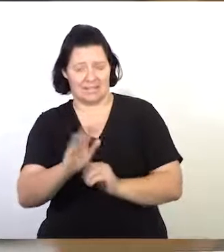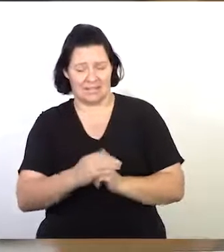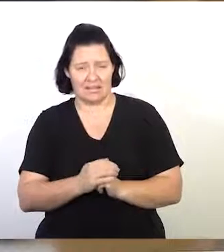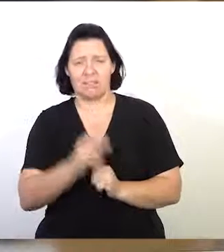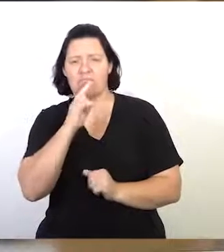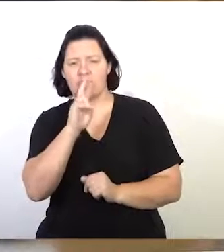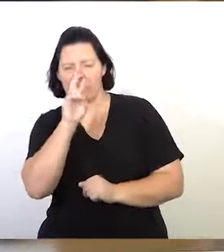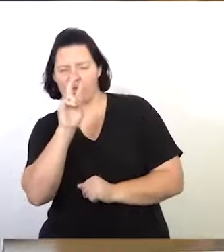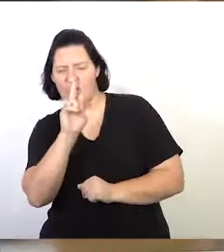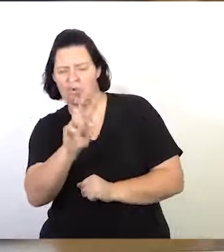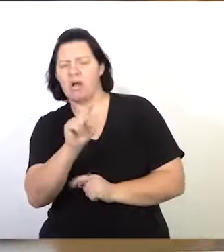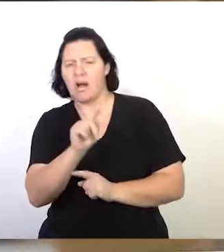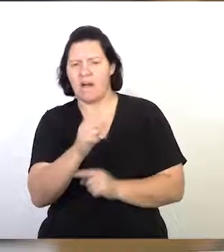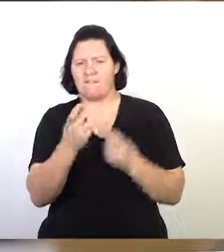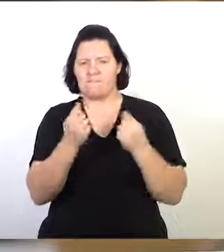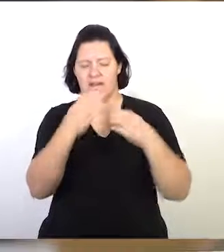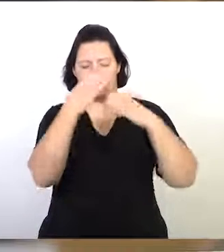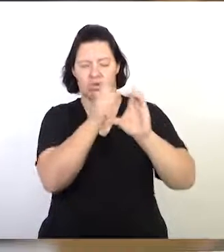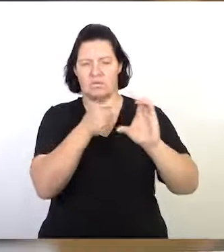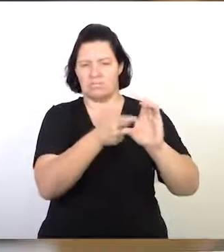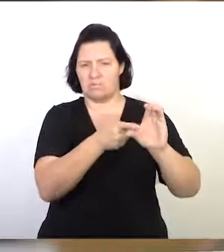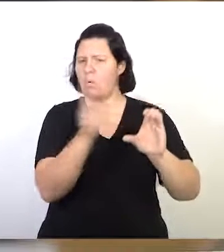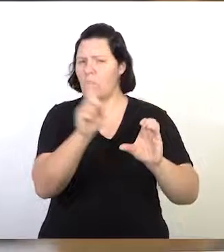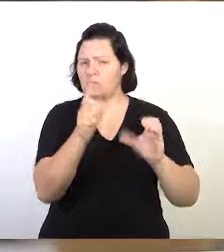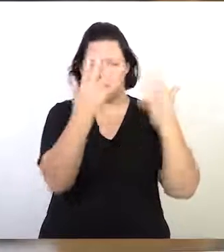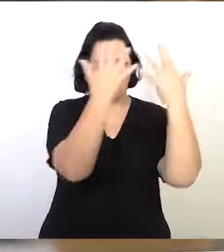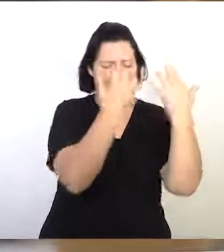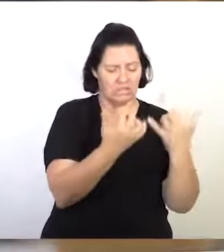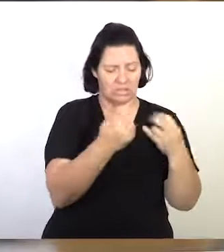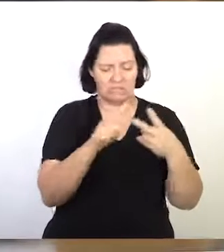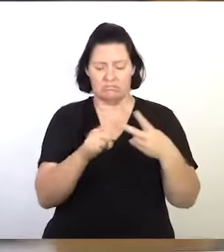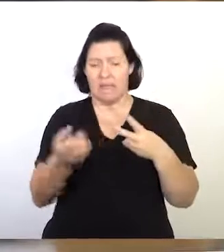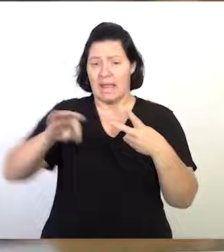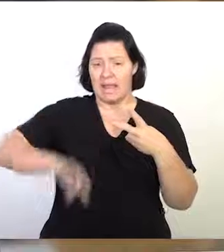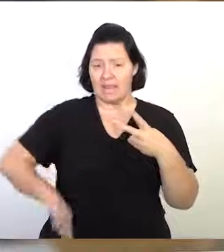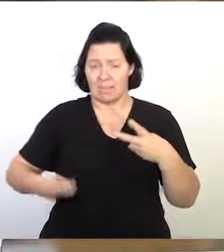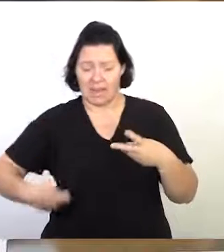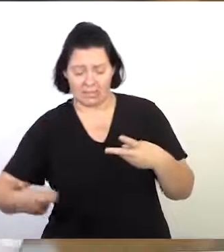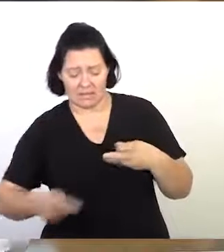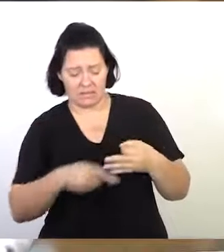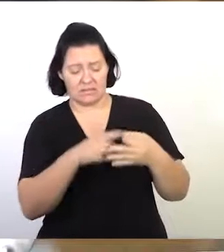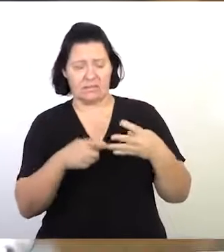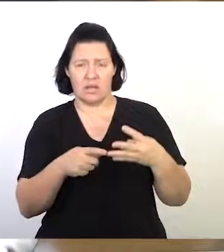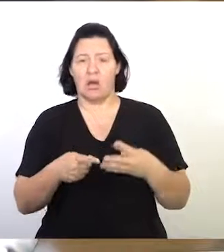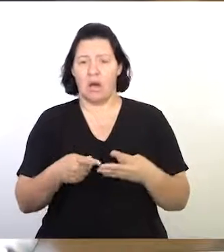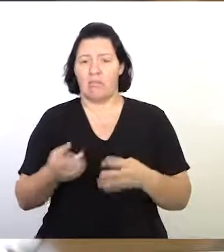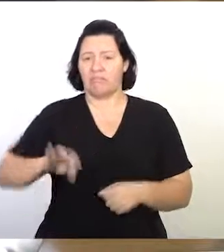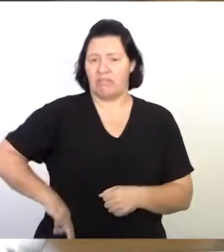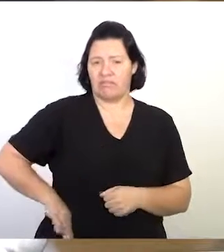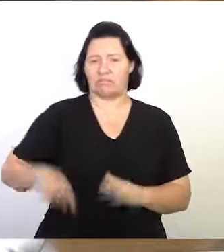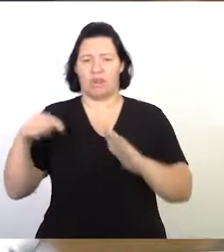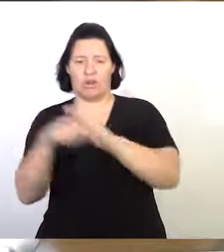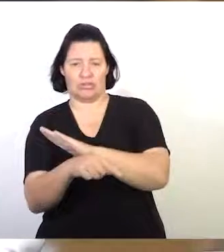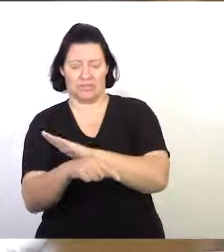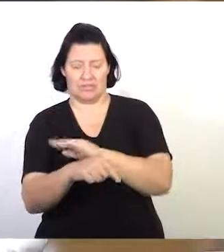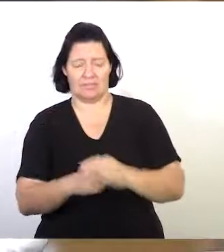the topic of finance and more specifically on budgets, income and expenditure statements, as well as profit and loss.